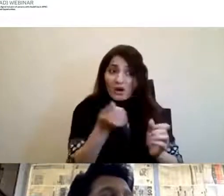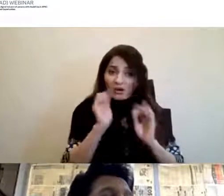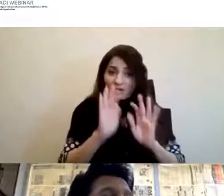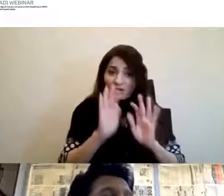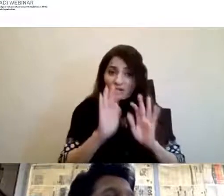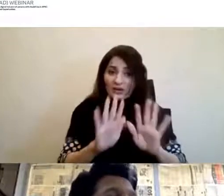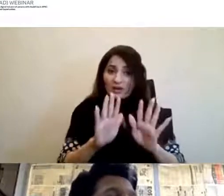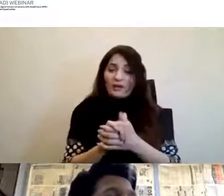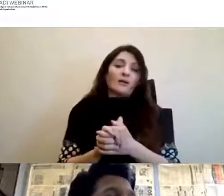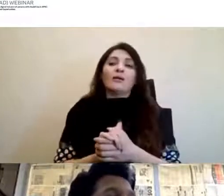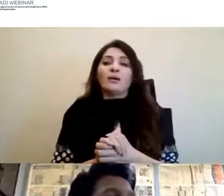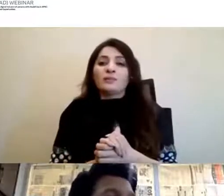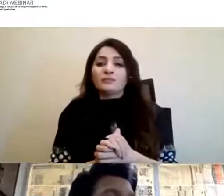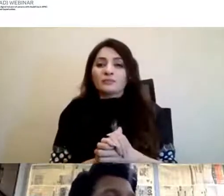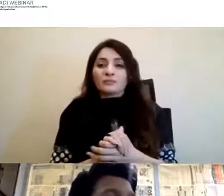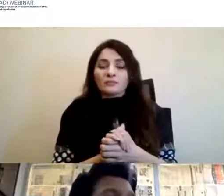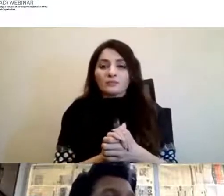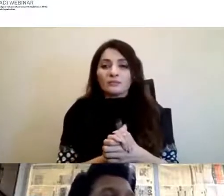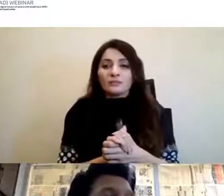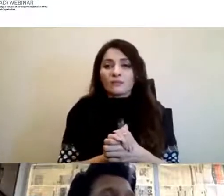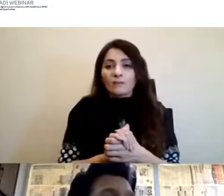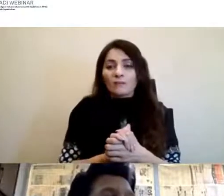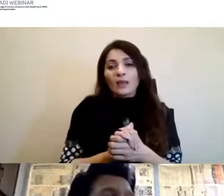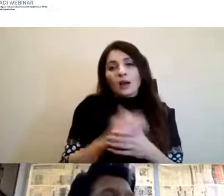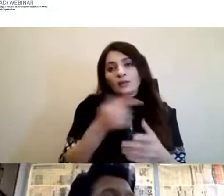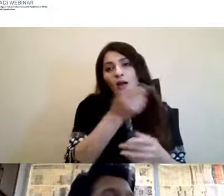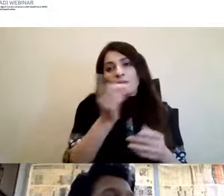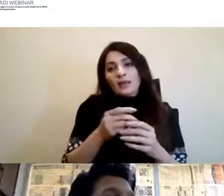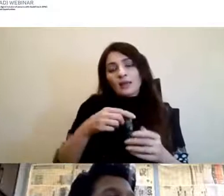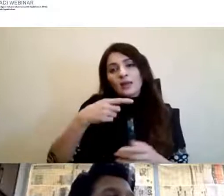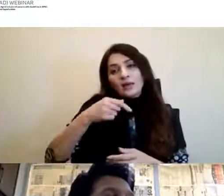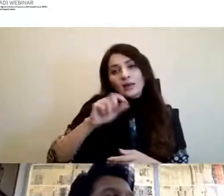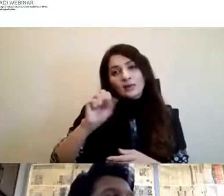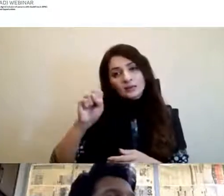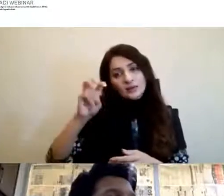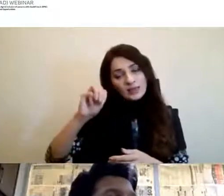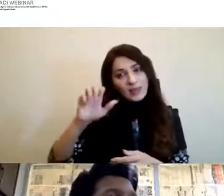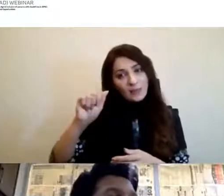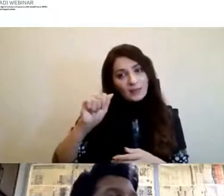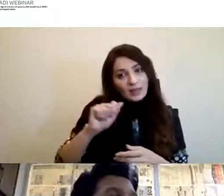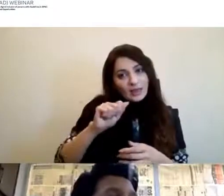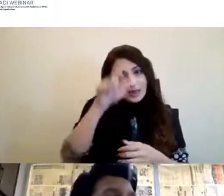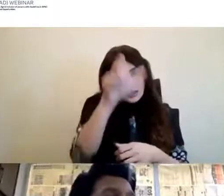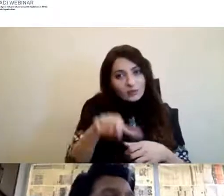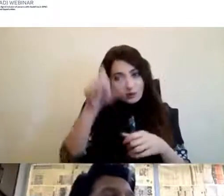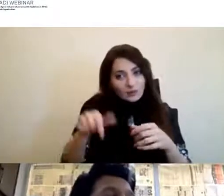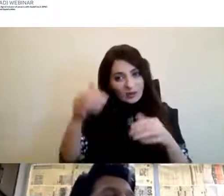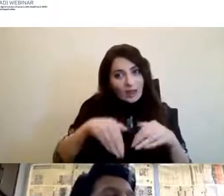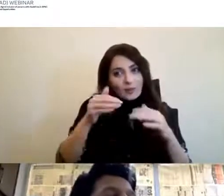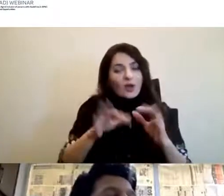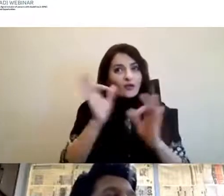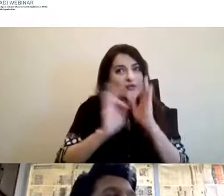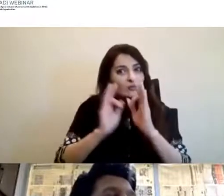2 authorities, because both are present here. One is GSMA and other is Facebook as a tech giant, is